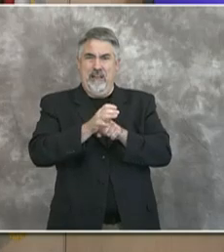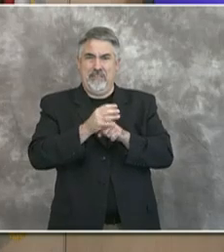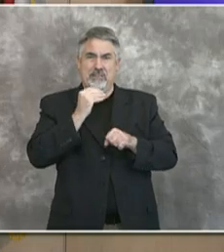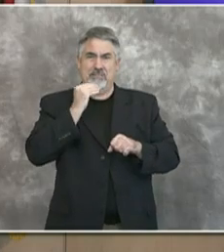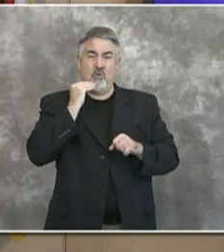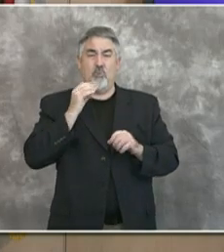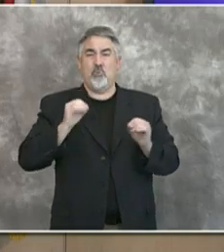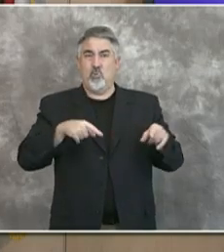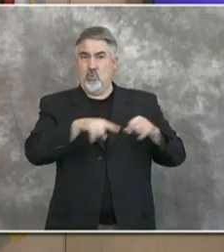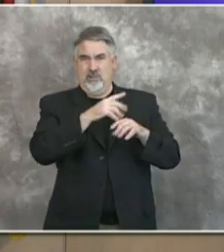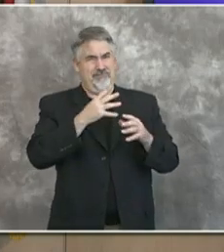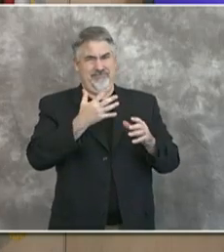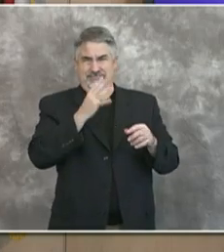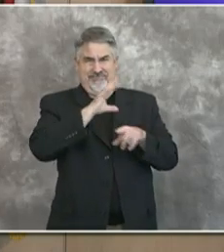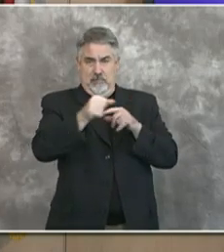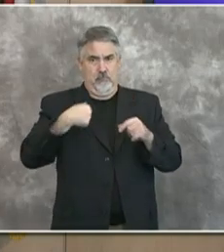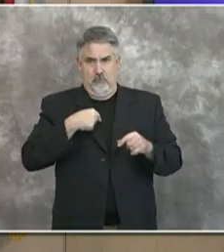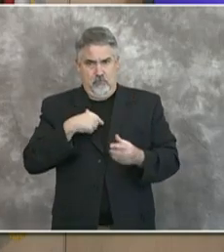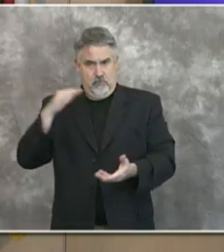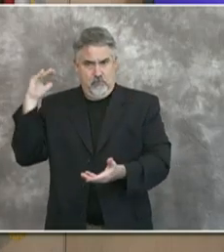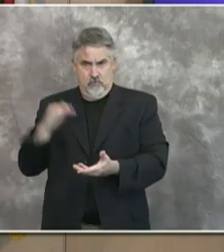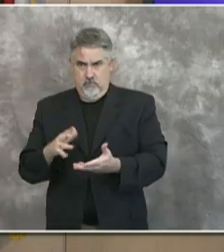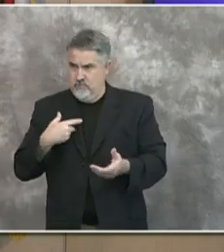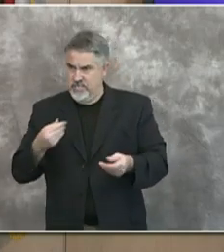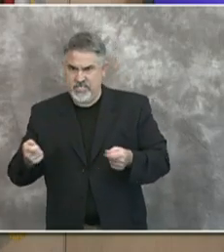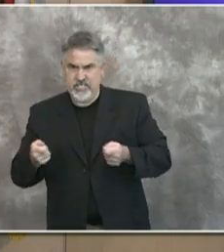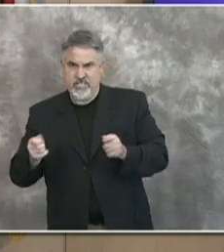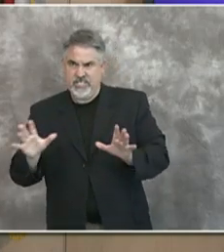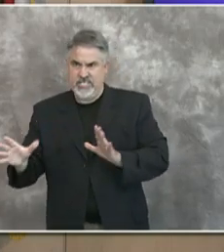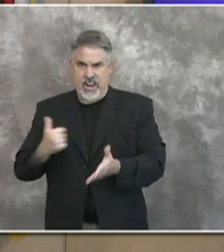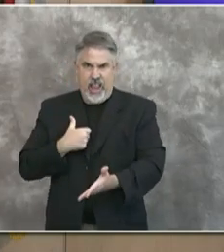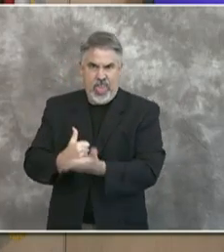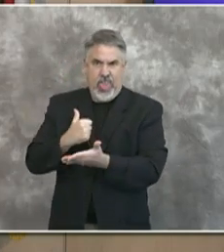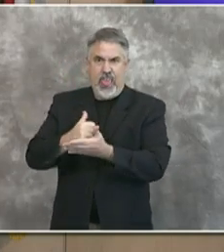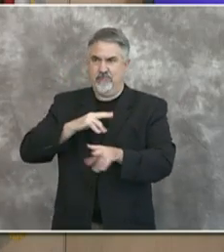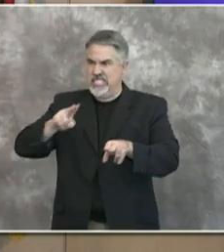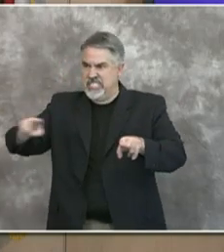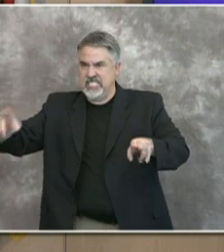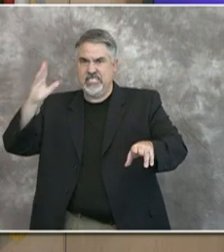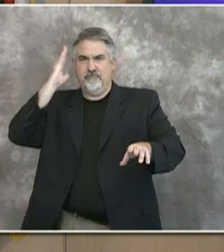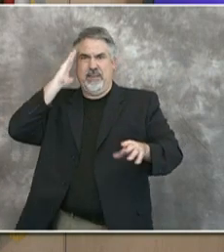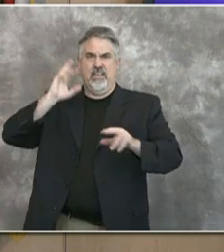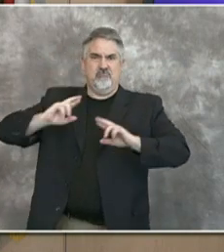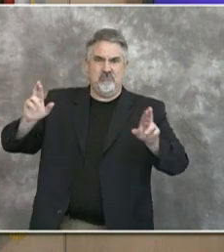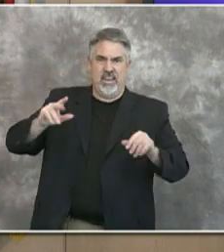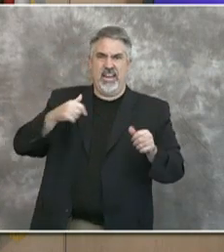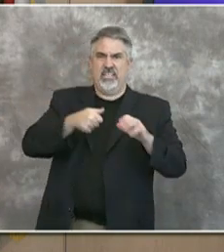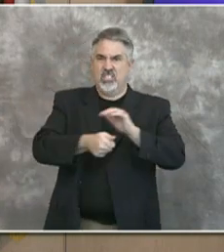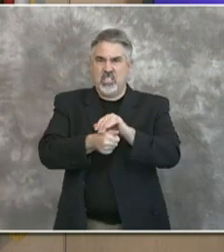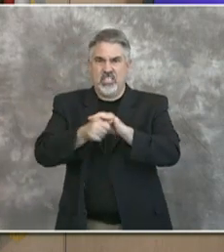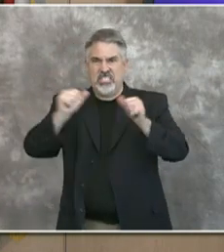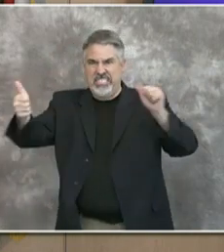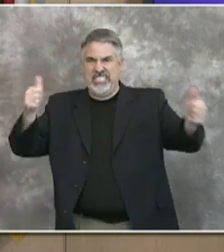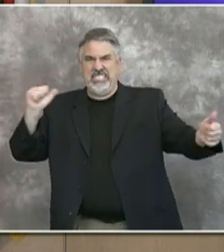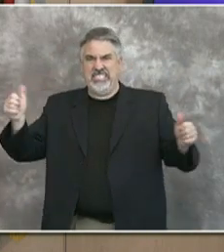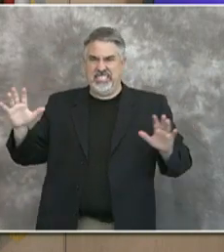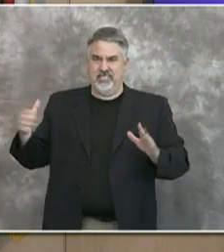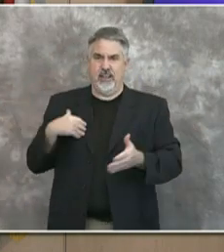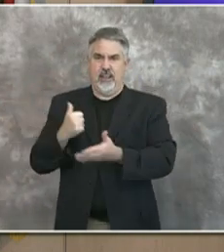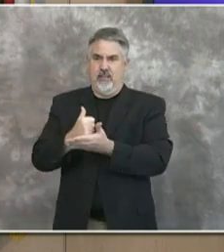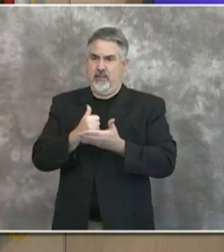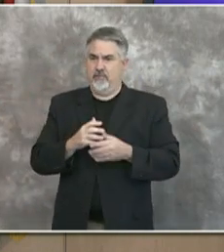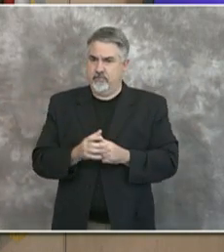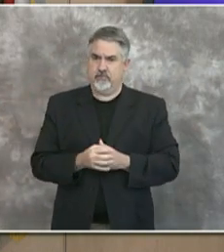separating, they are monitoring on daily. It is entirely possible we will have positives as we go through the rest of the test. We certainly can't predict that, but the